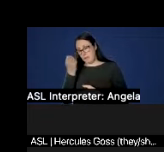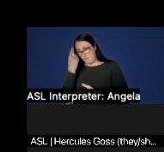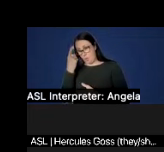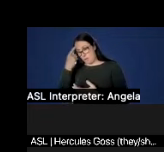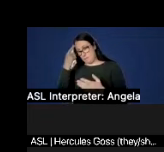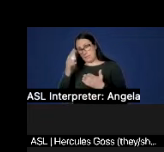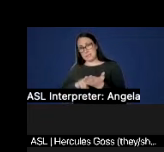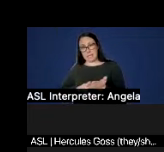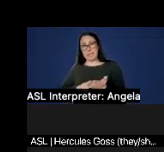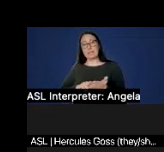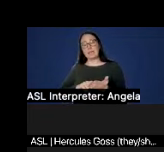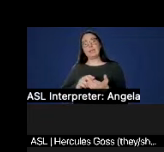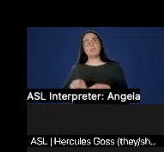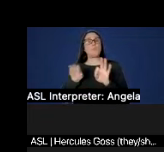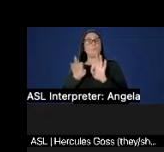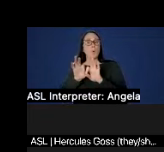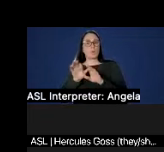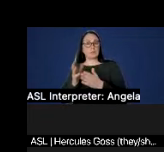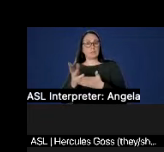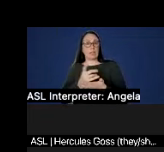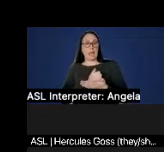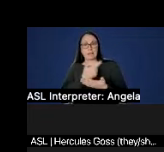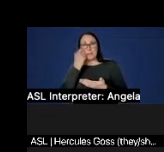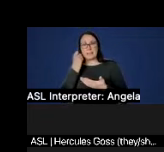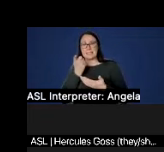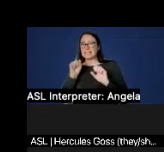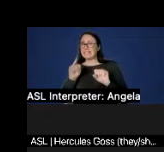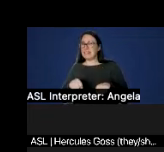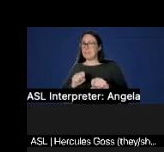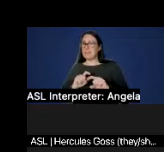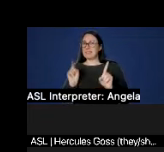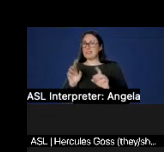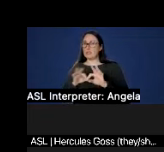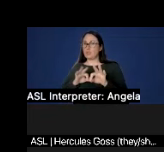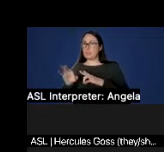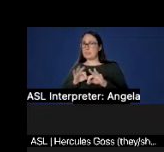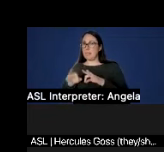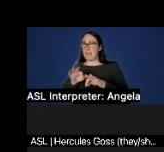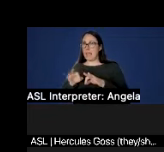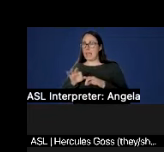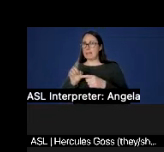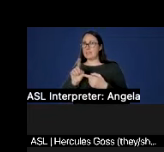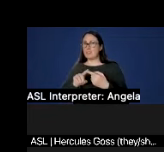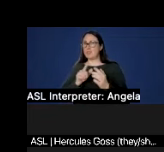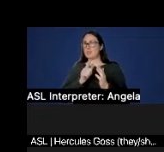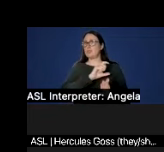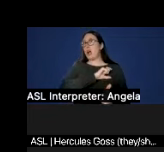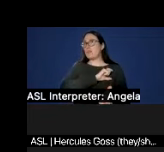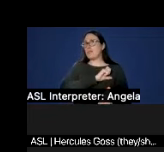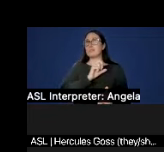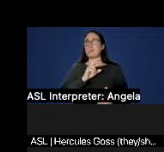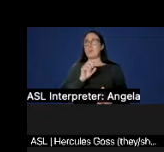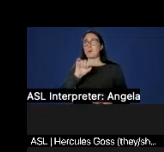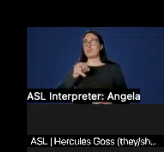collect them because it can be difficult to explain perhaps to law enforcement or to a jury or even to a survivor